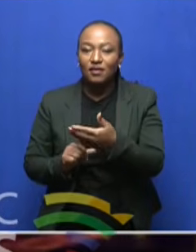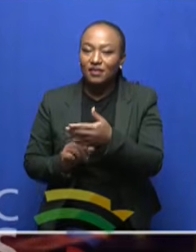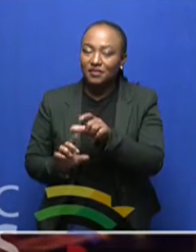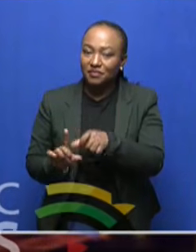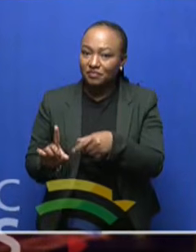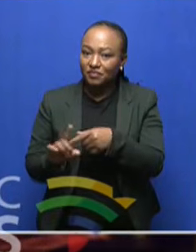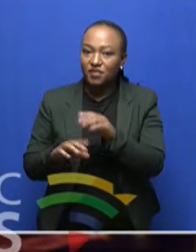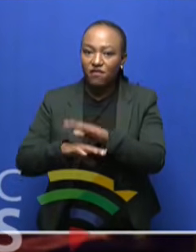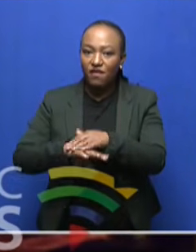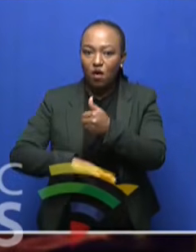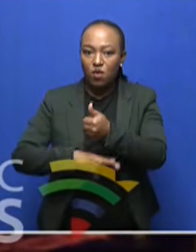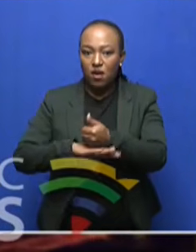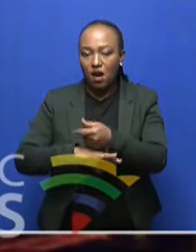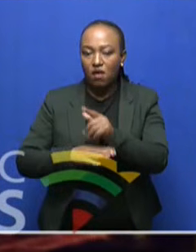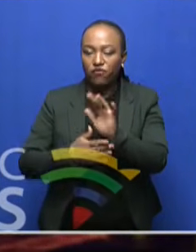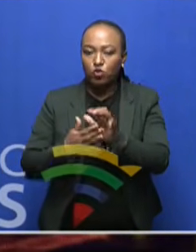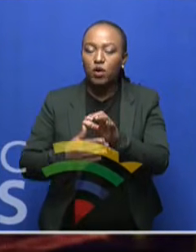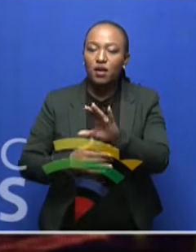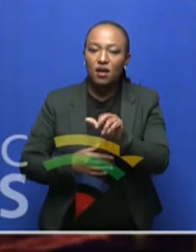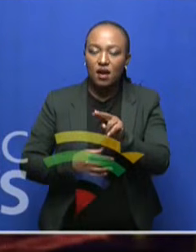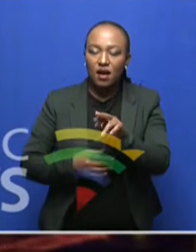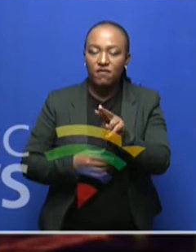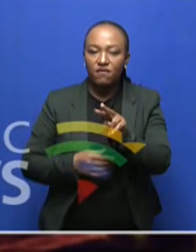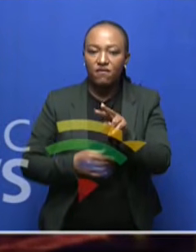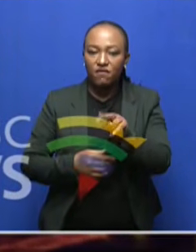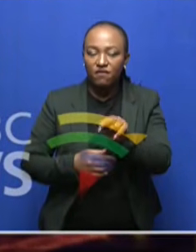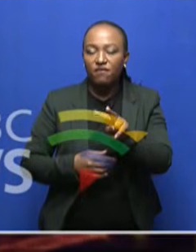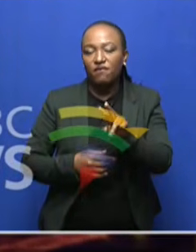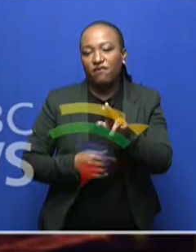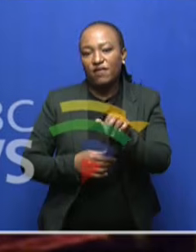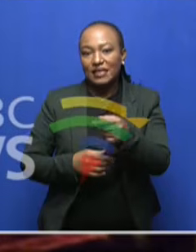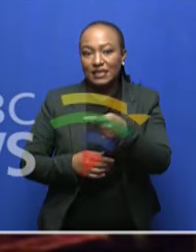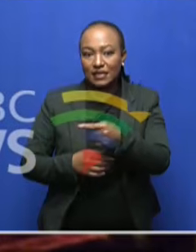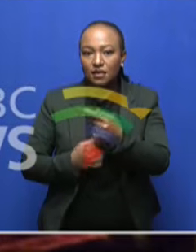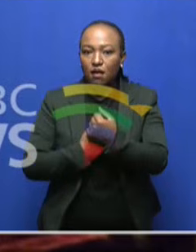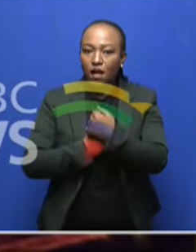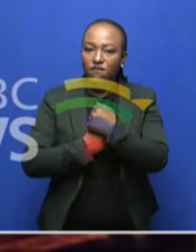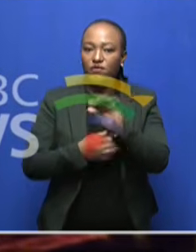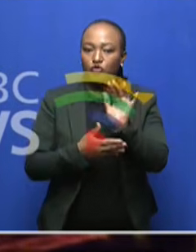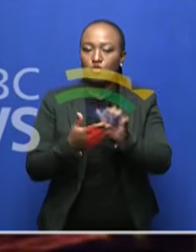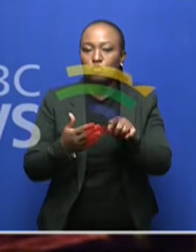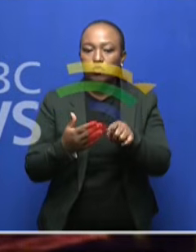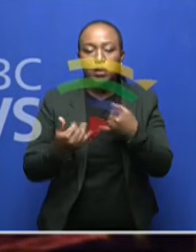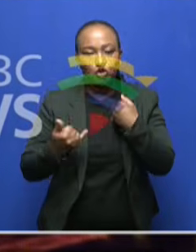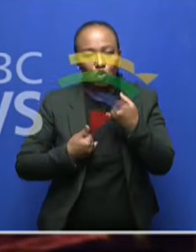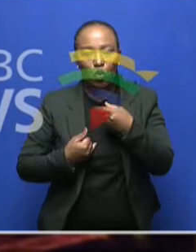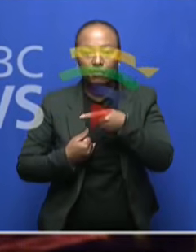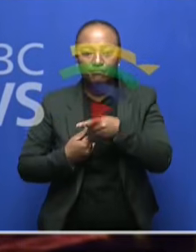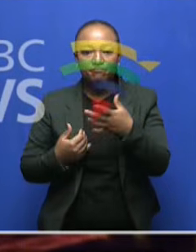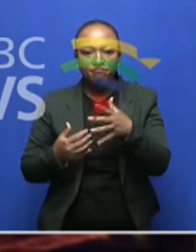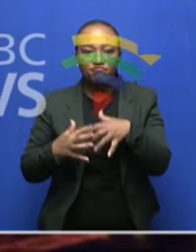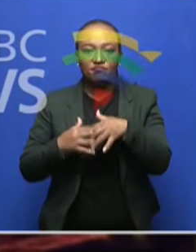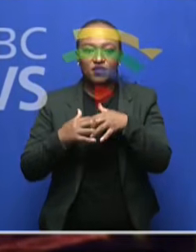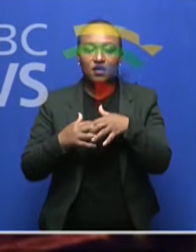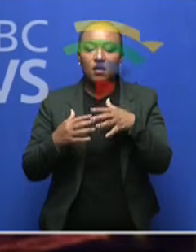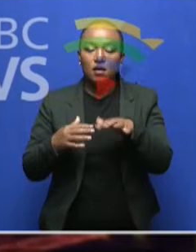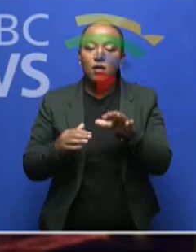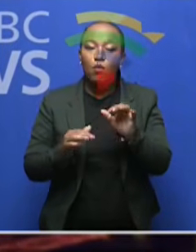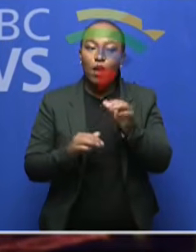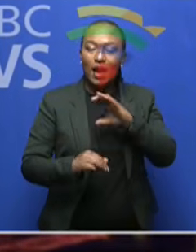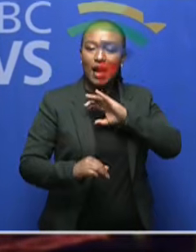of Story and Canvas. Bright energy, love and laughter there. Just through her work, the joy that she has in creating